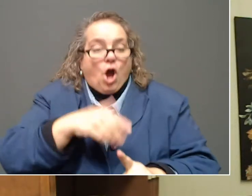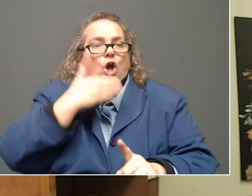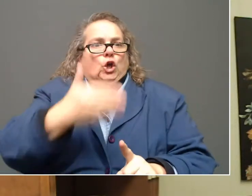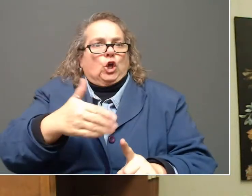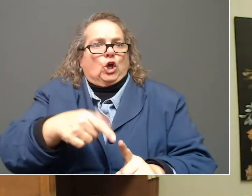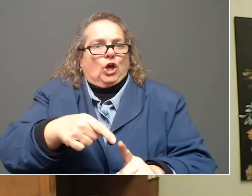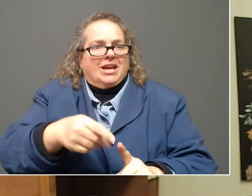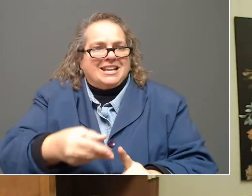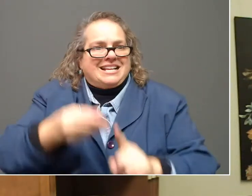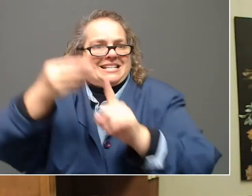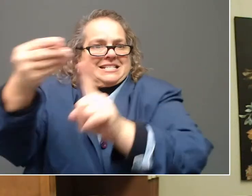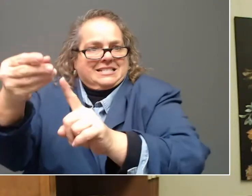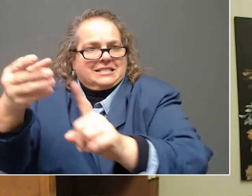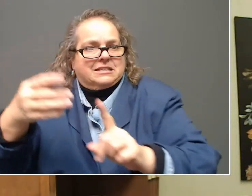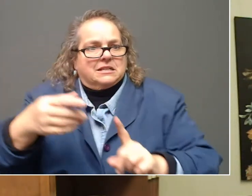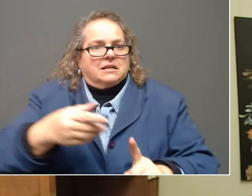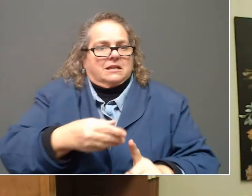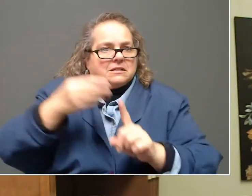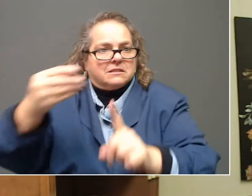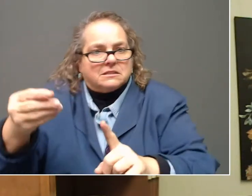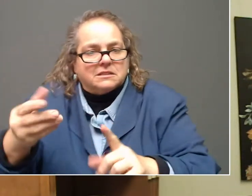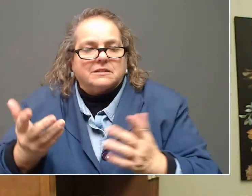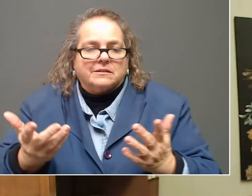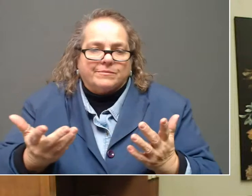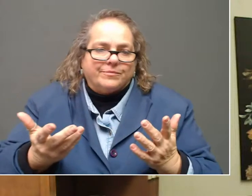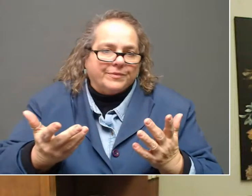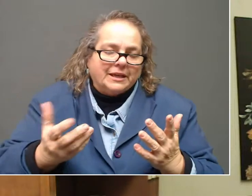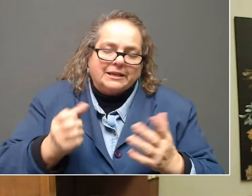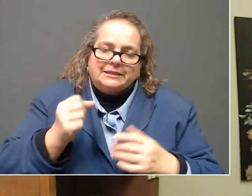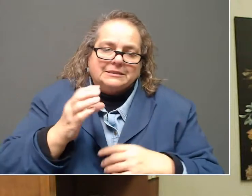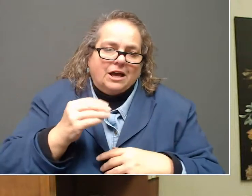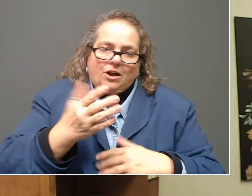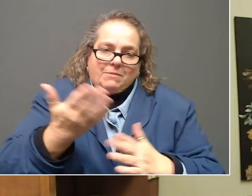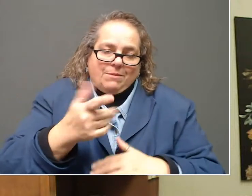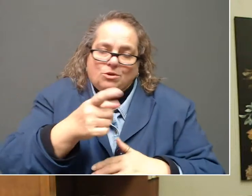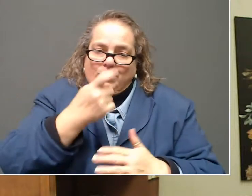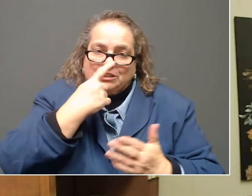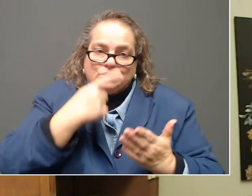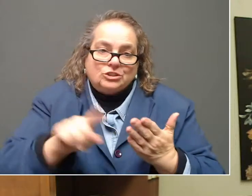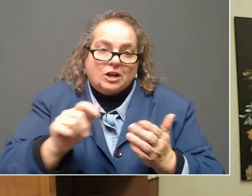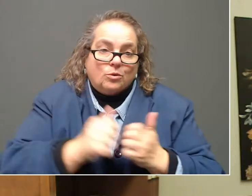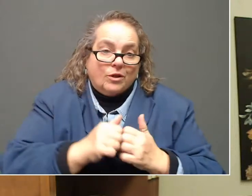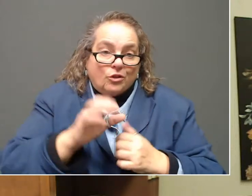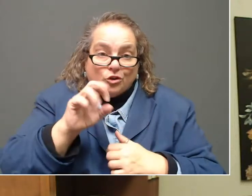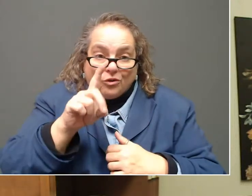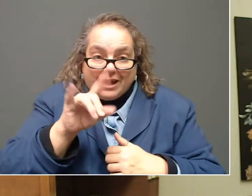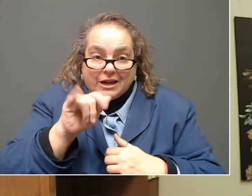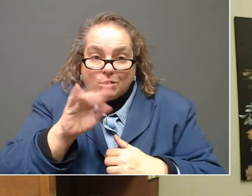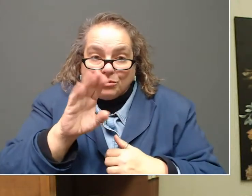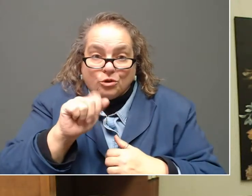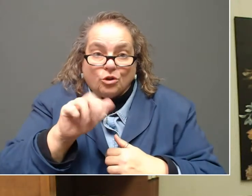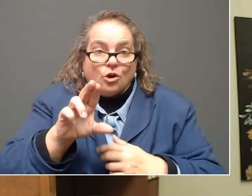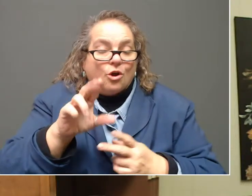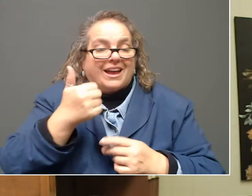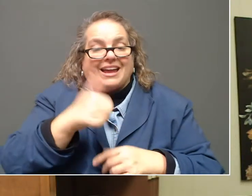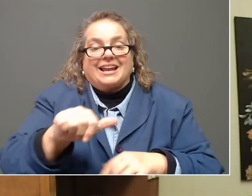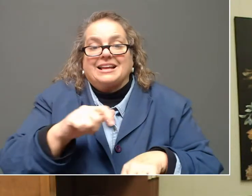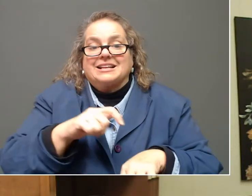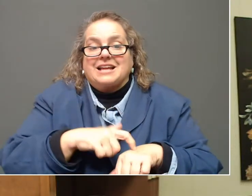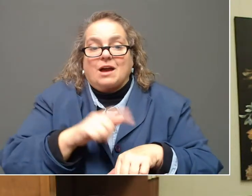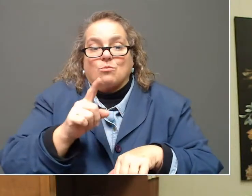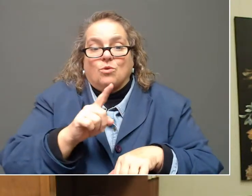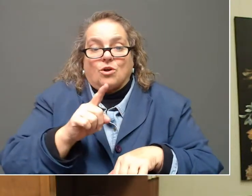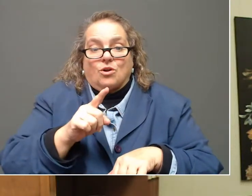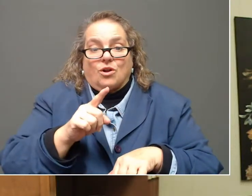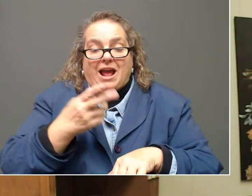definitely don't want to spend it, but in 99% of the cases, at least, if not 100%, no money